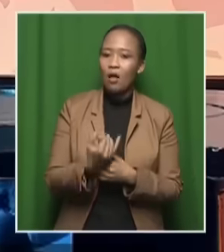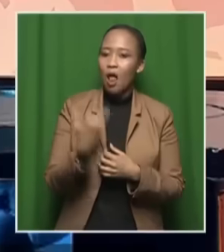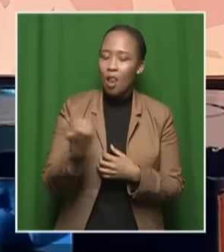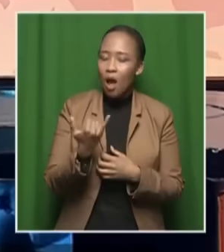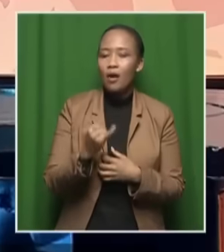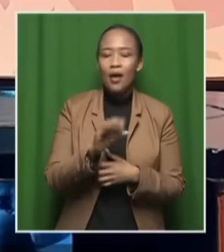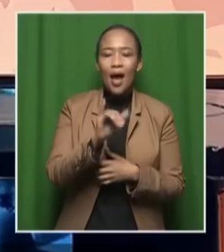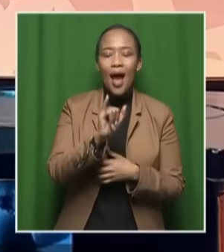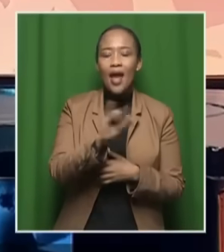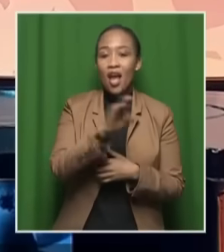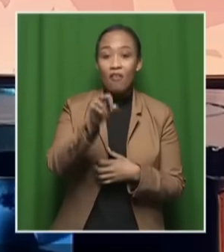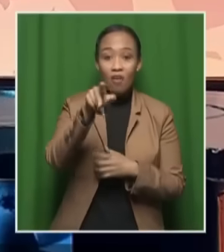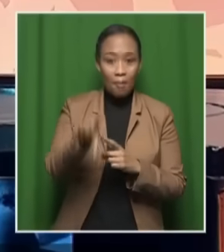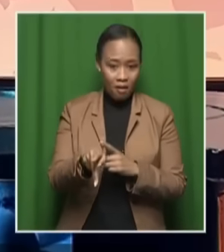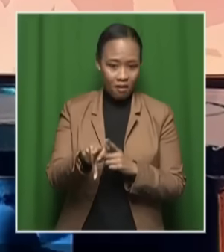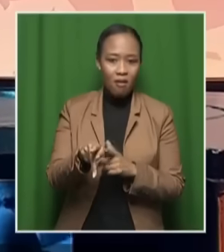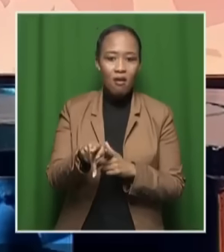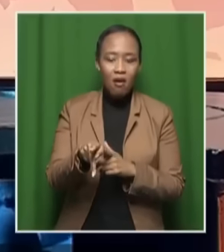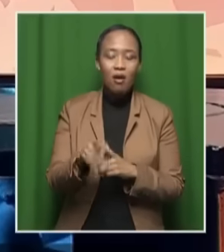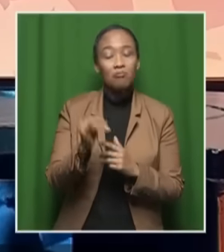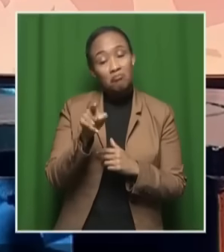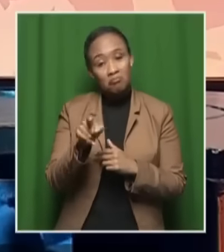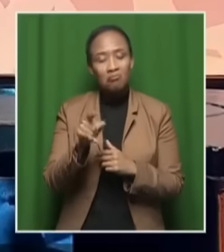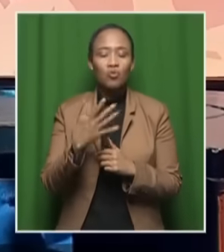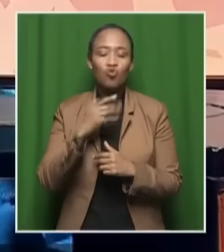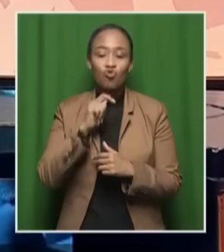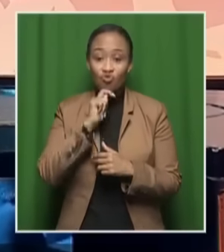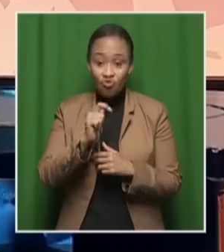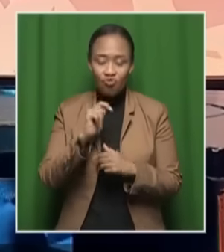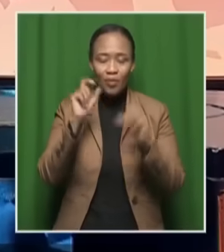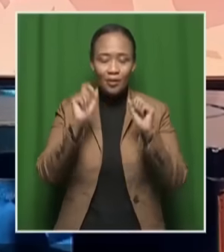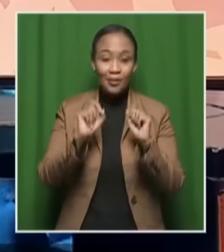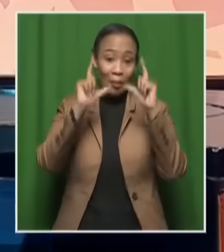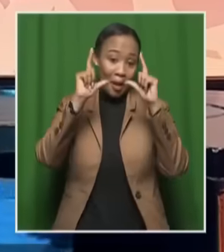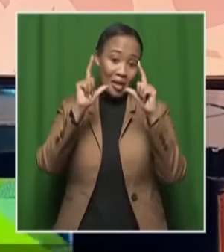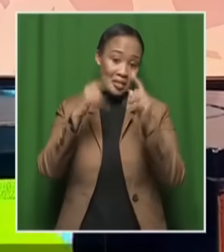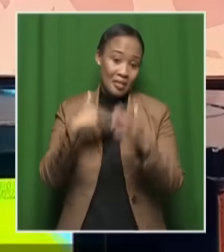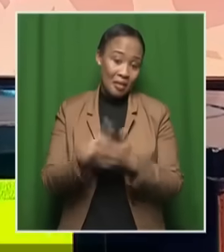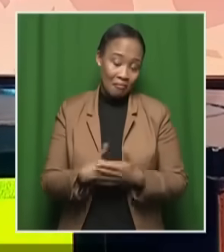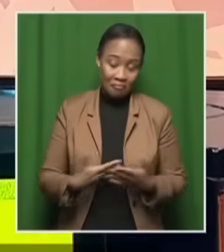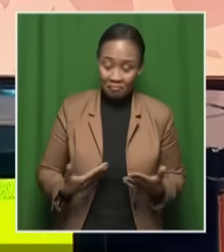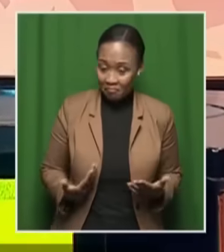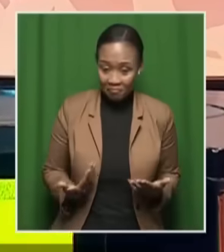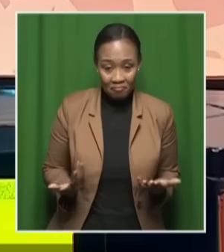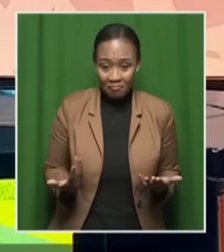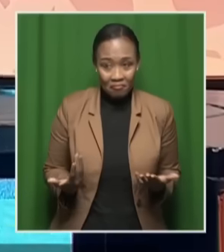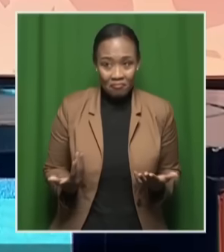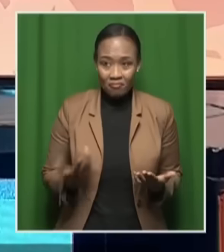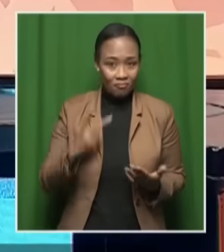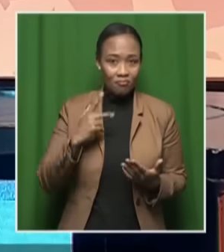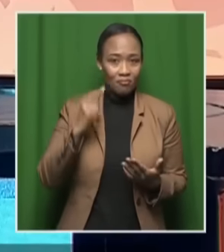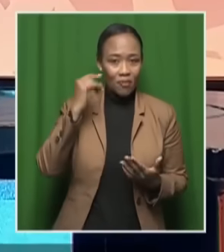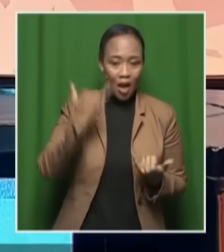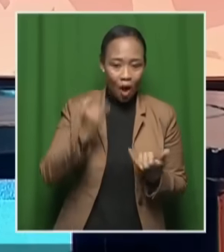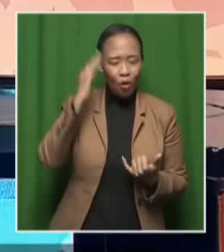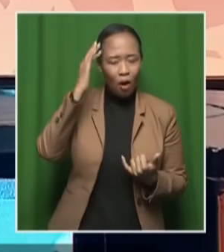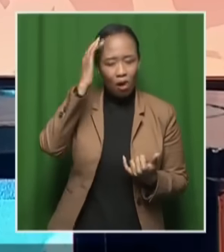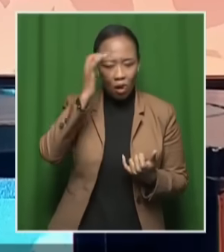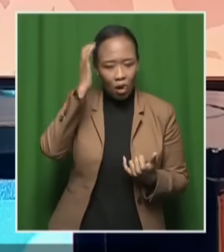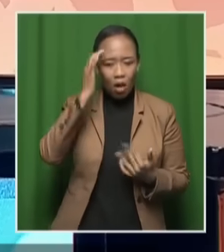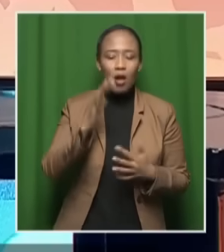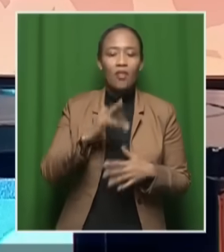IFP, this has taken them by surprise. Yeah, I'm but- not sure if we didn't think it was coming. Can you imagine how they feeling? Yeah, and